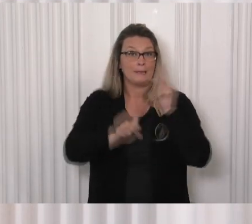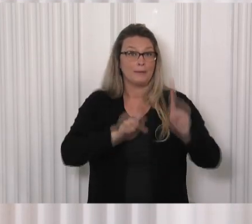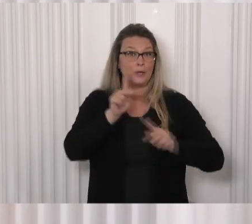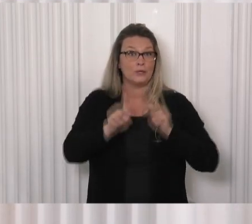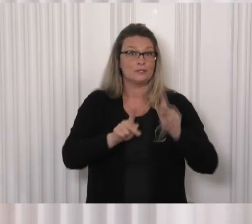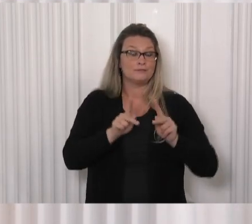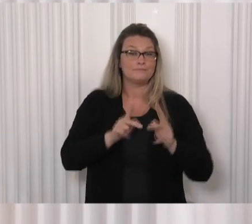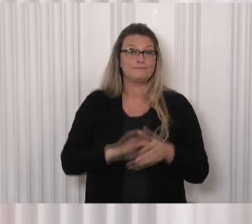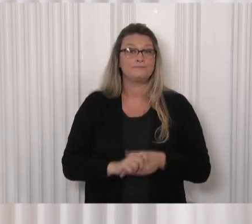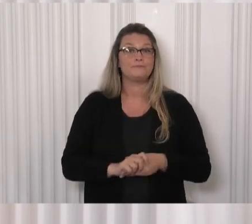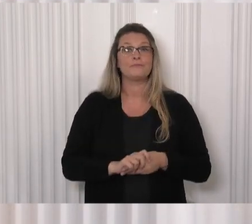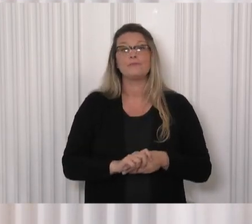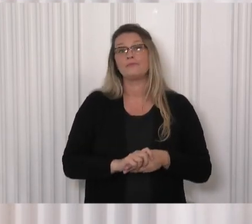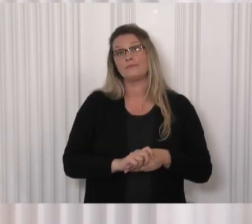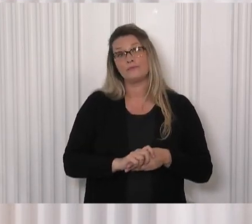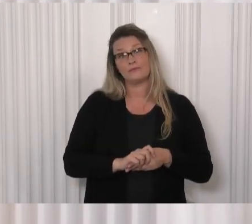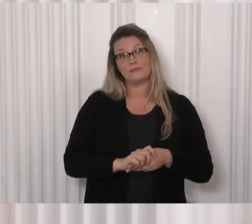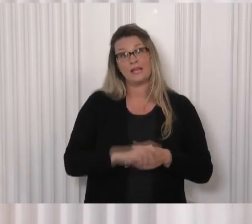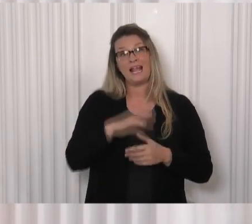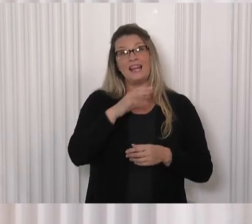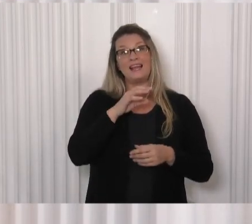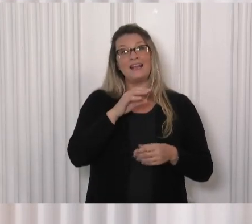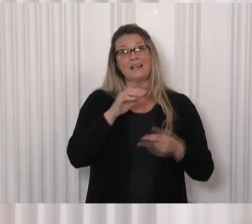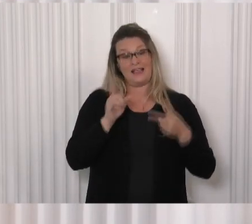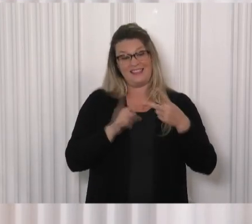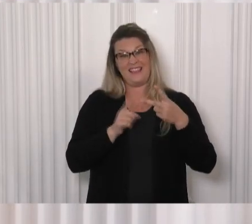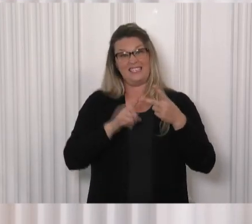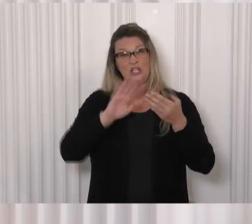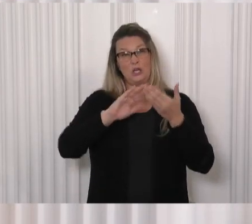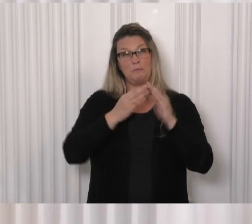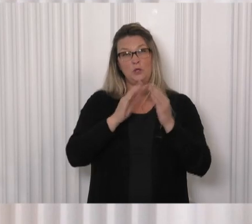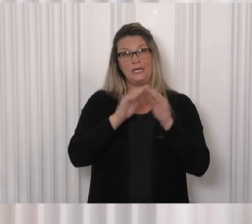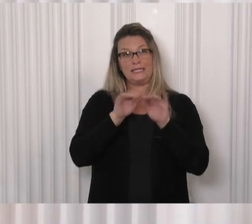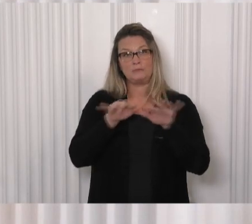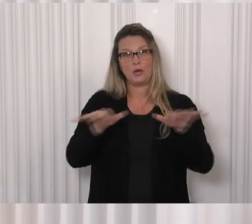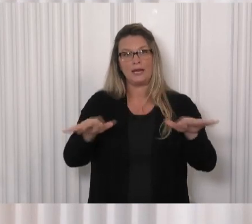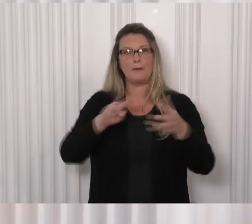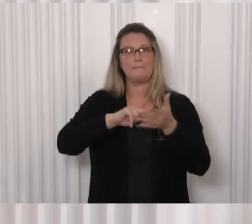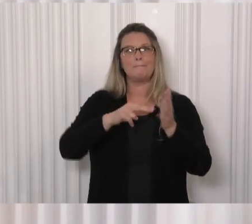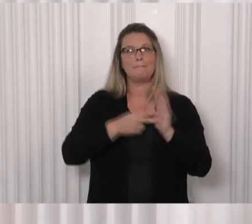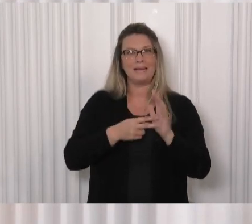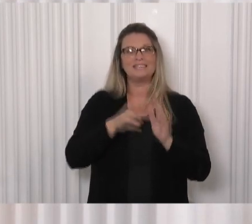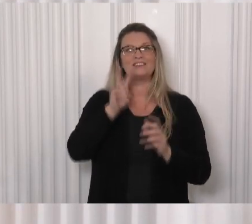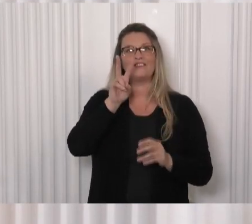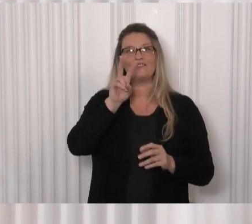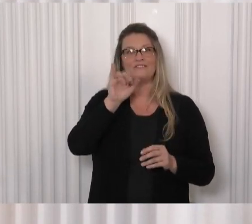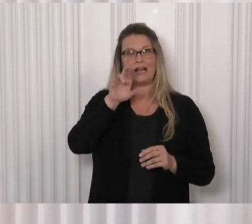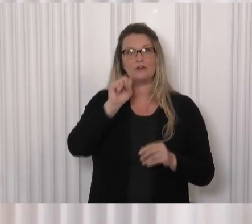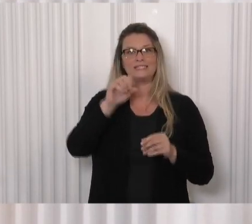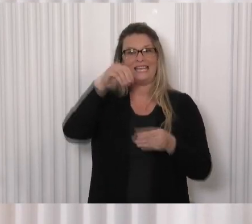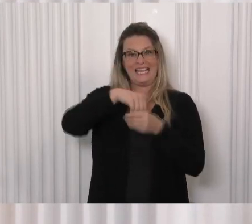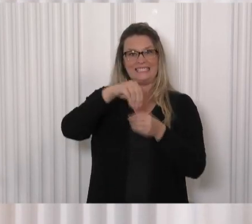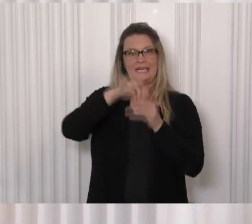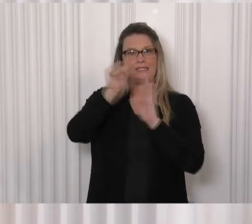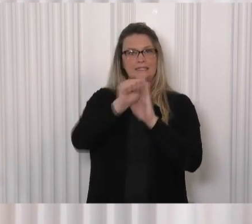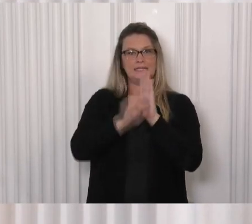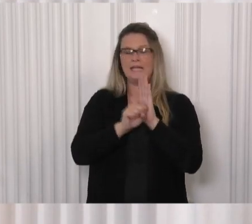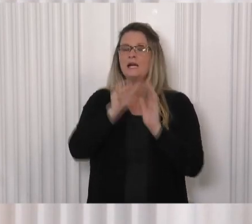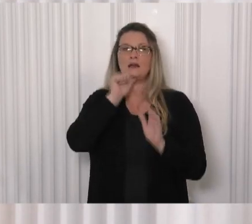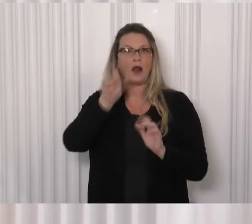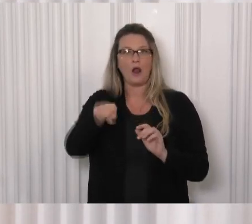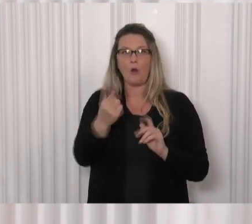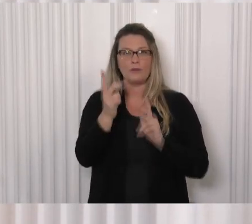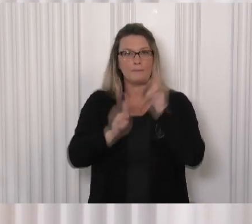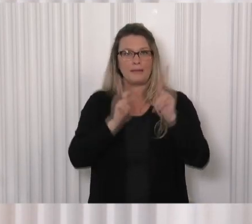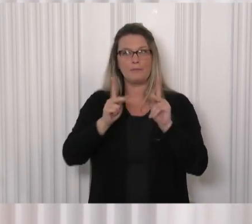again. And number two, for the community spread, it means that now the coronavirus is inside the state. It's not just people coming from